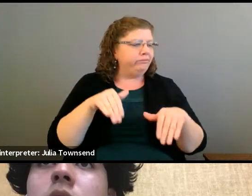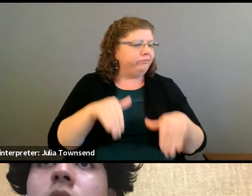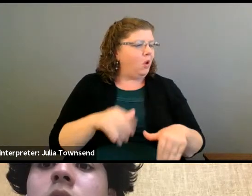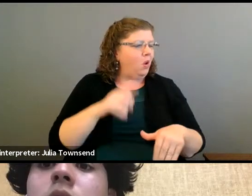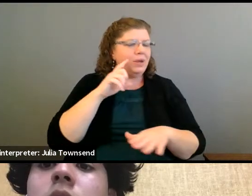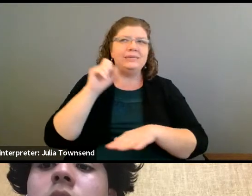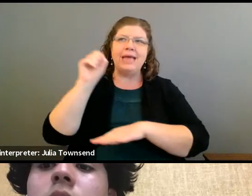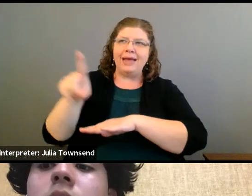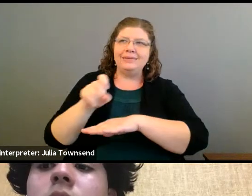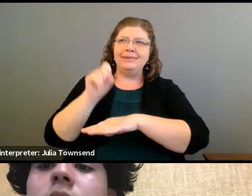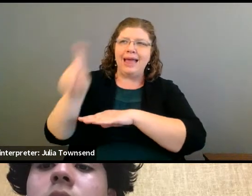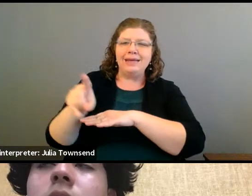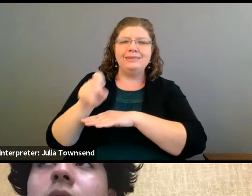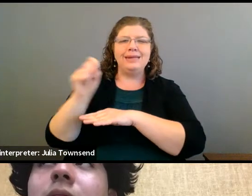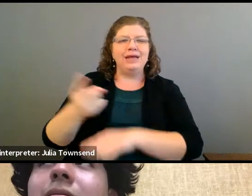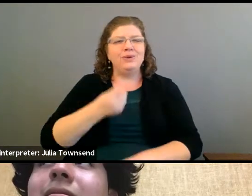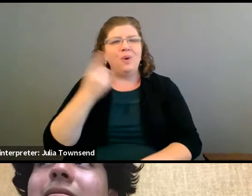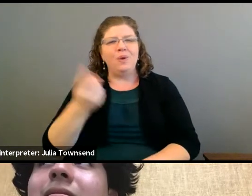and ask.